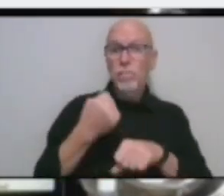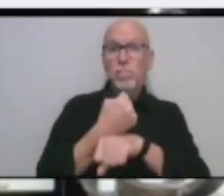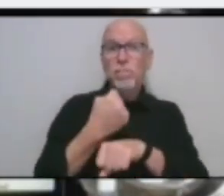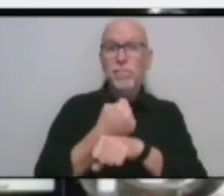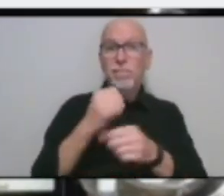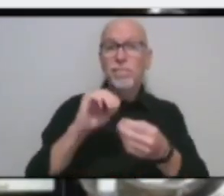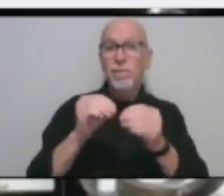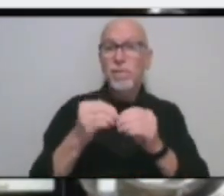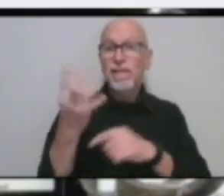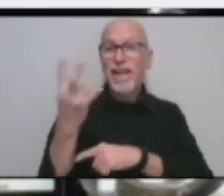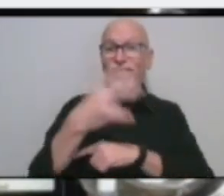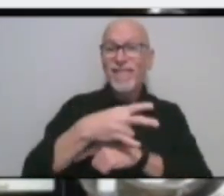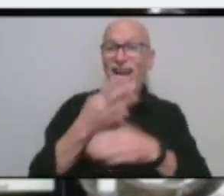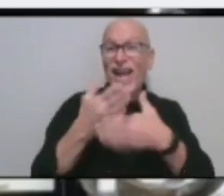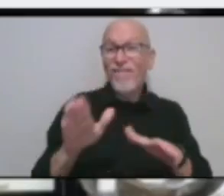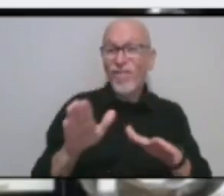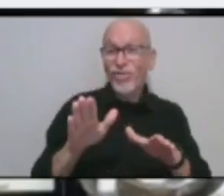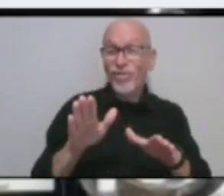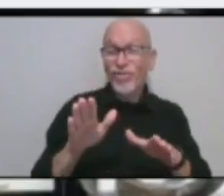positivity rate